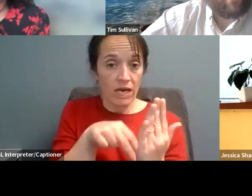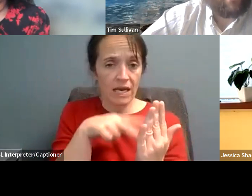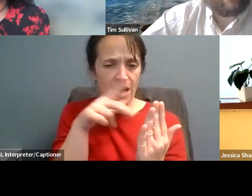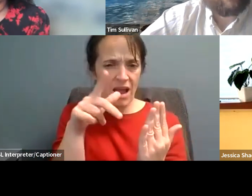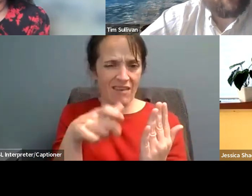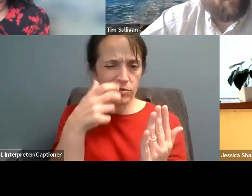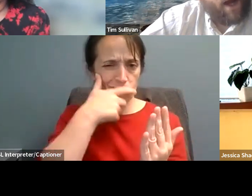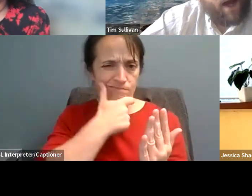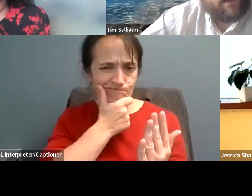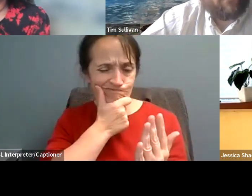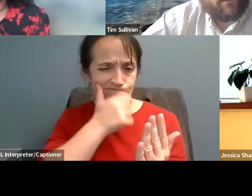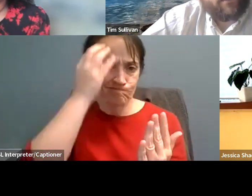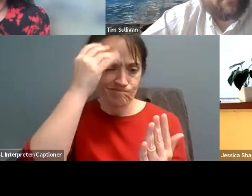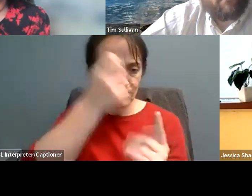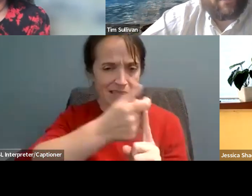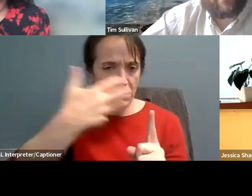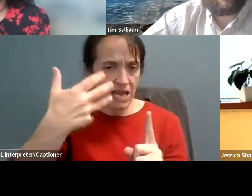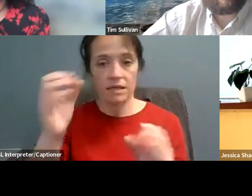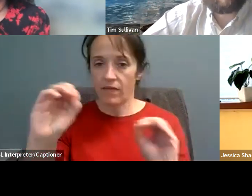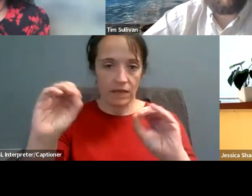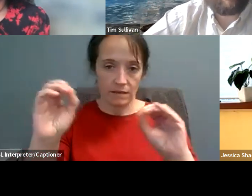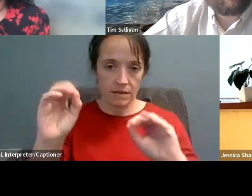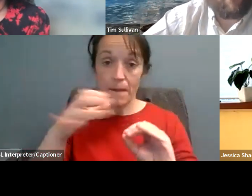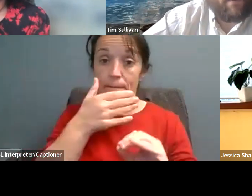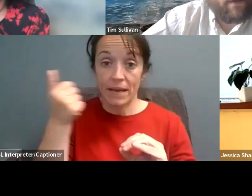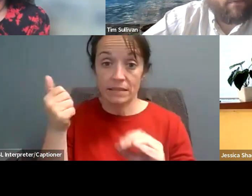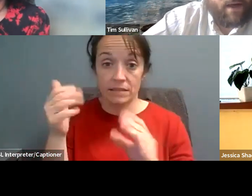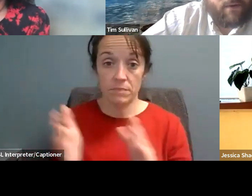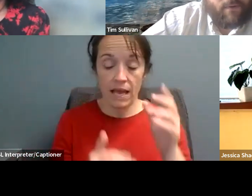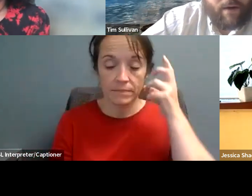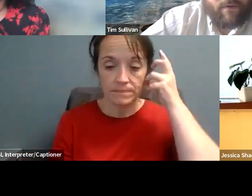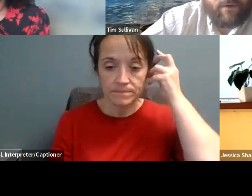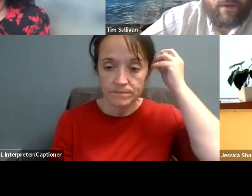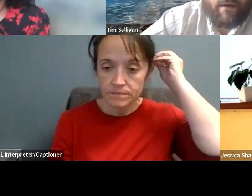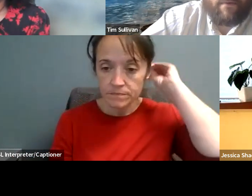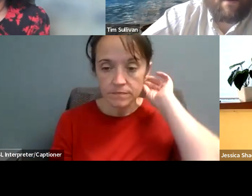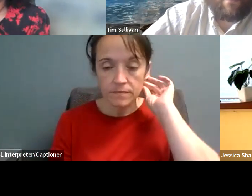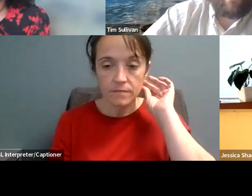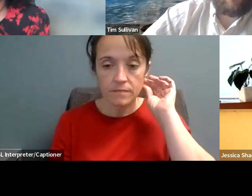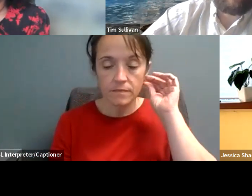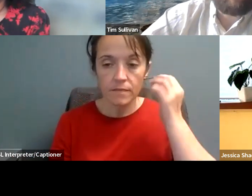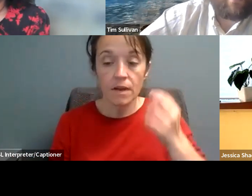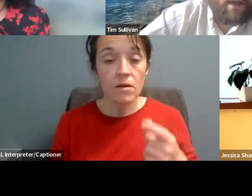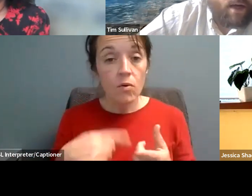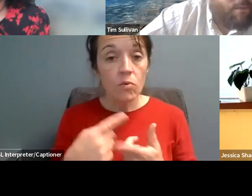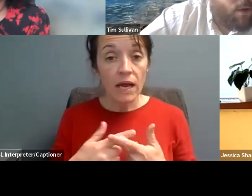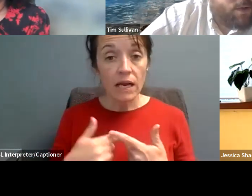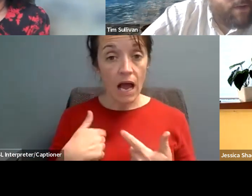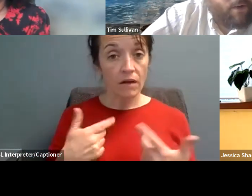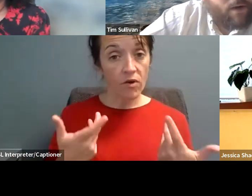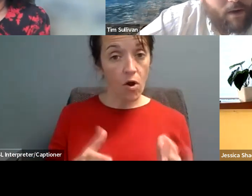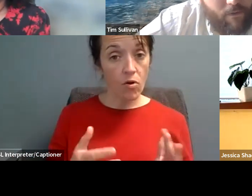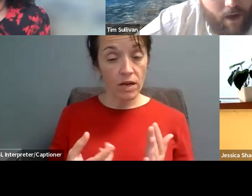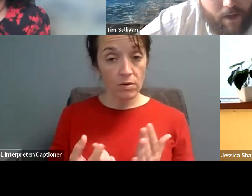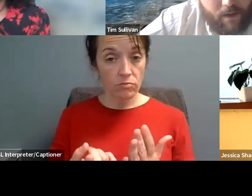One thing that when I ask questions and make comments about these plans when I've reviewed them, it's really, most